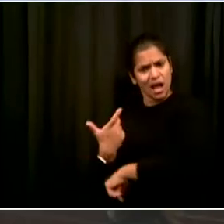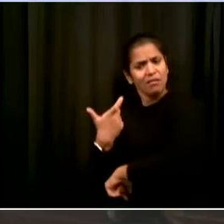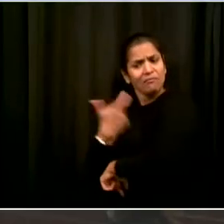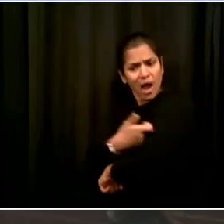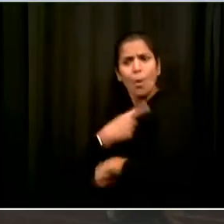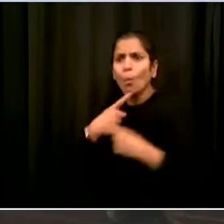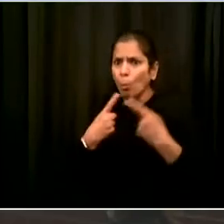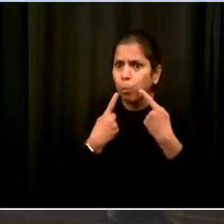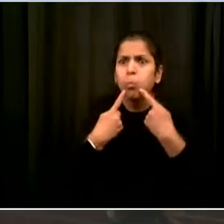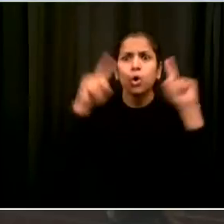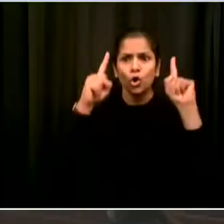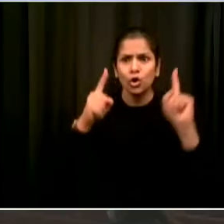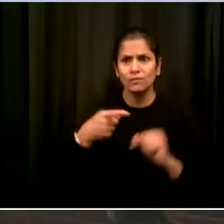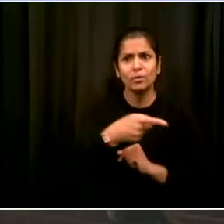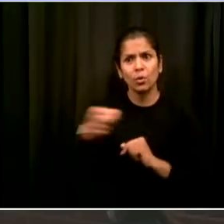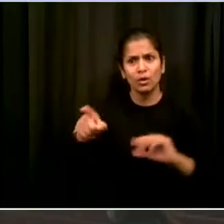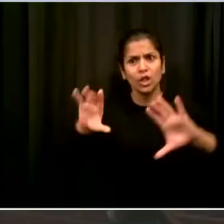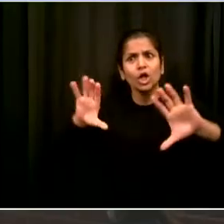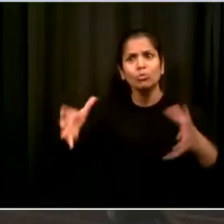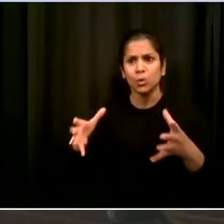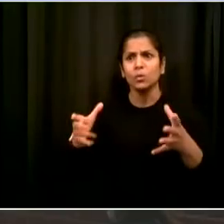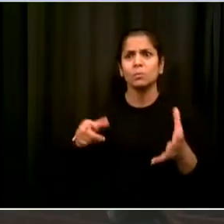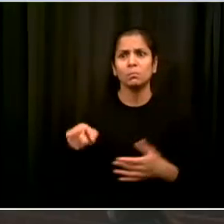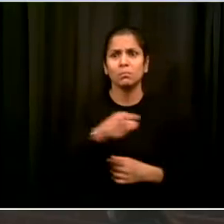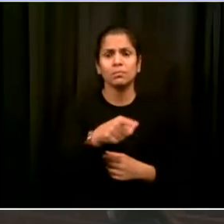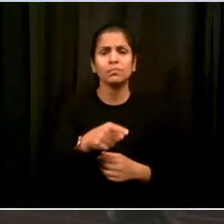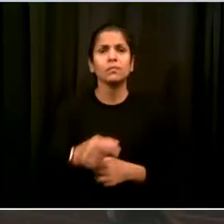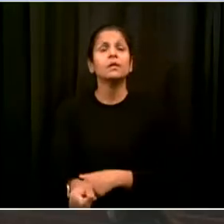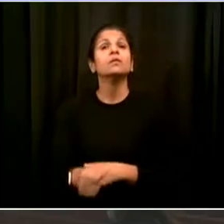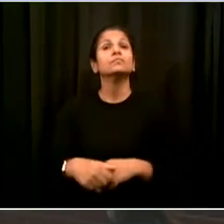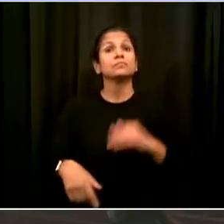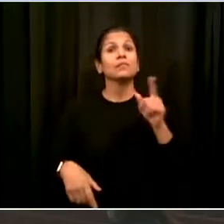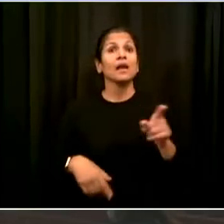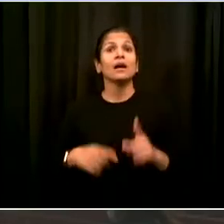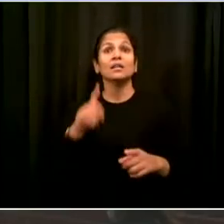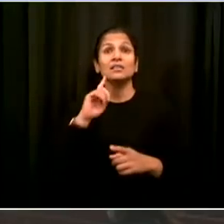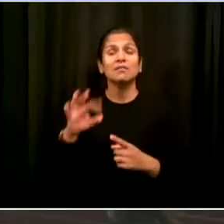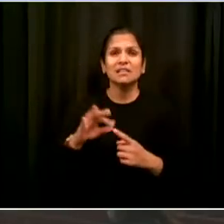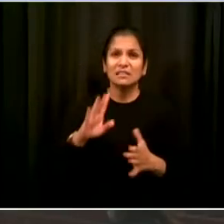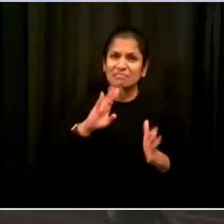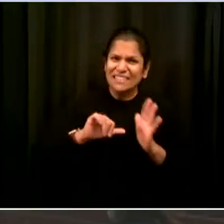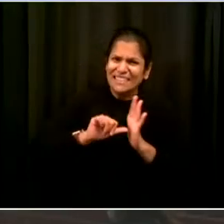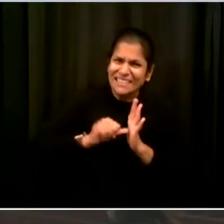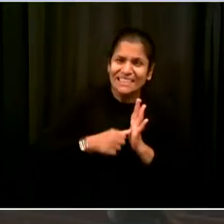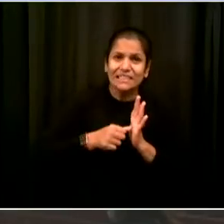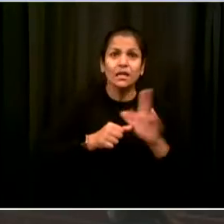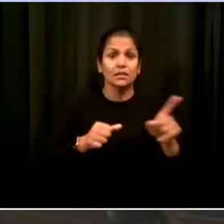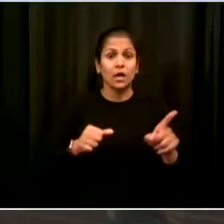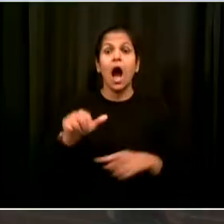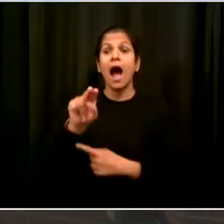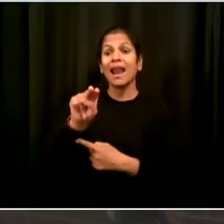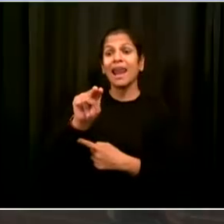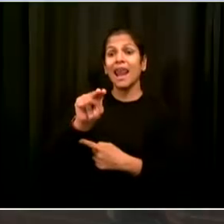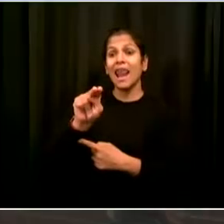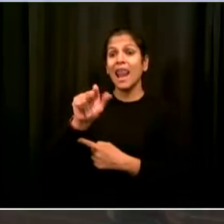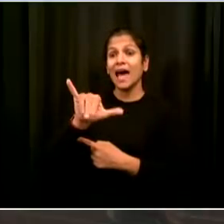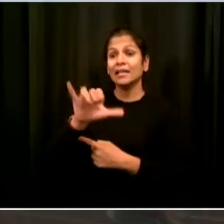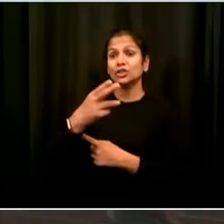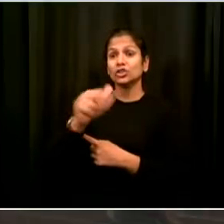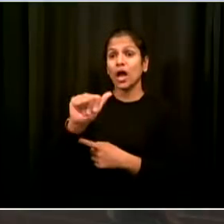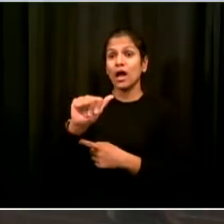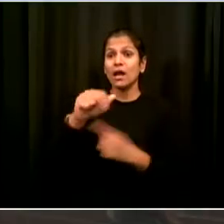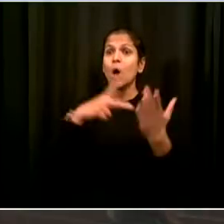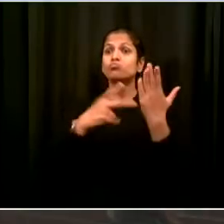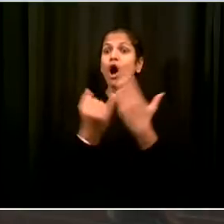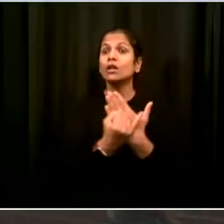terms of public housing. We know that folks who live in NYCHA really bore the brunt of this crisis. We're going to make sure that the vaccine